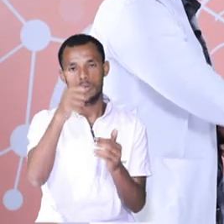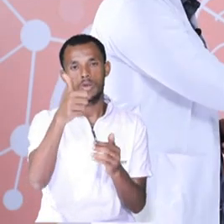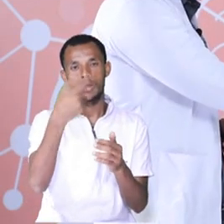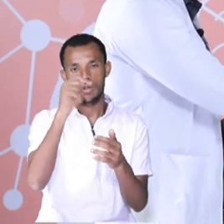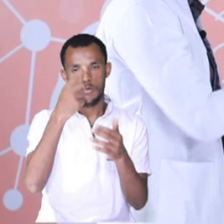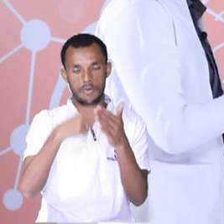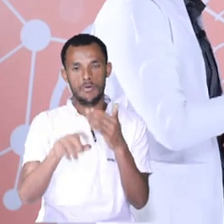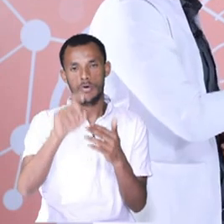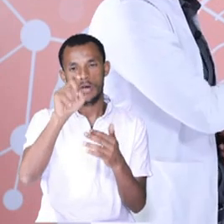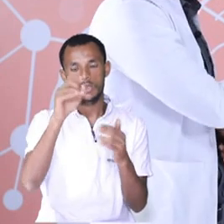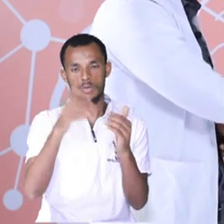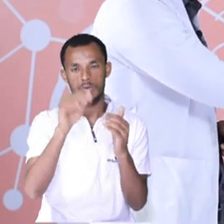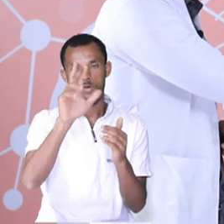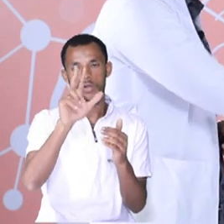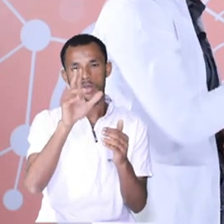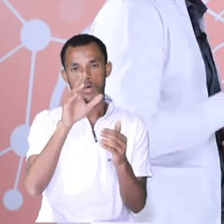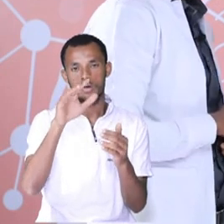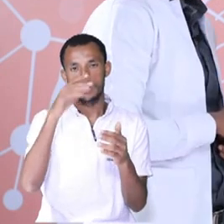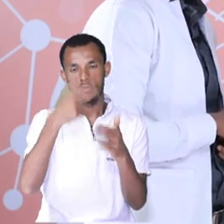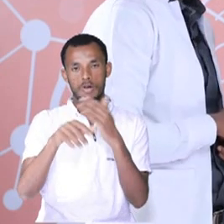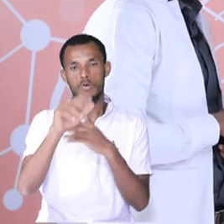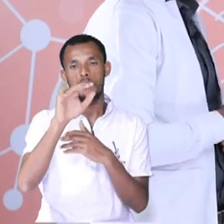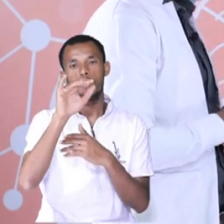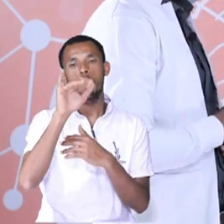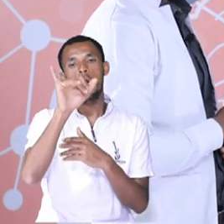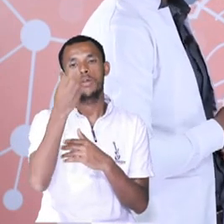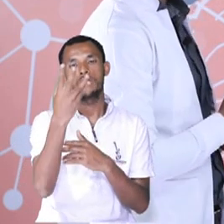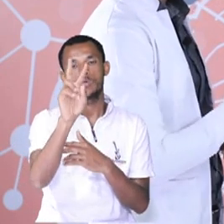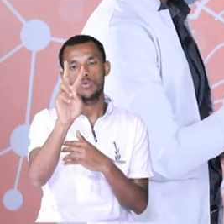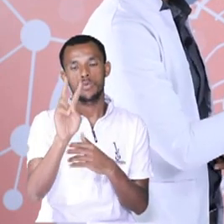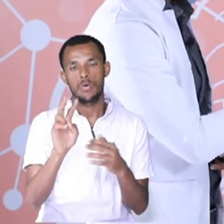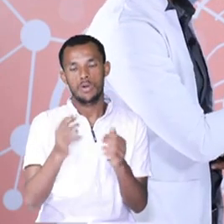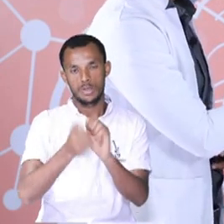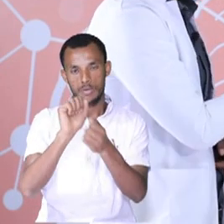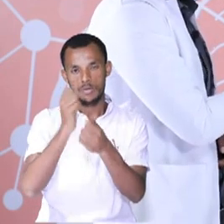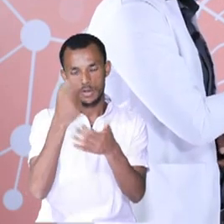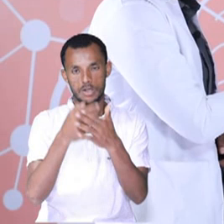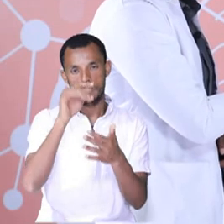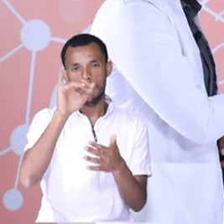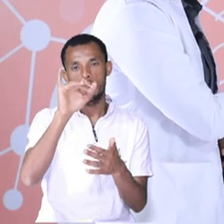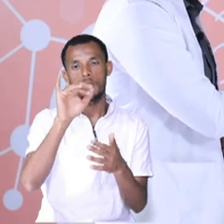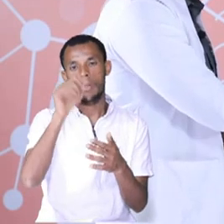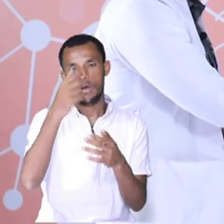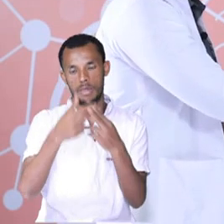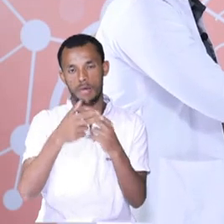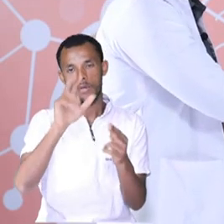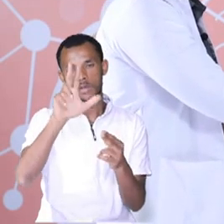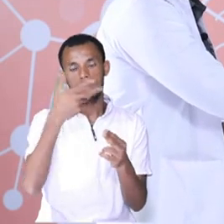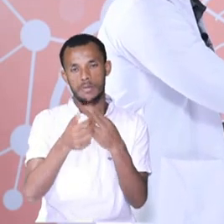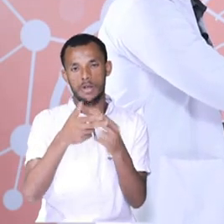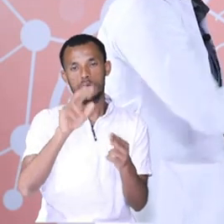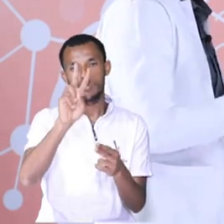The value of x is 3, the value of y is 2. Now, when we substitute that value, a times 3 plus